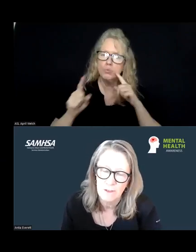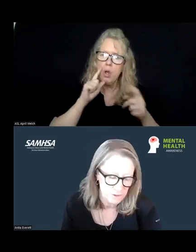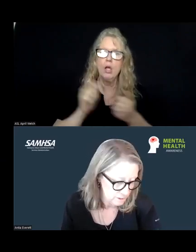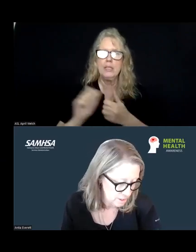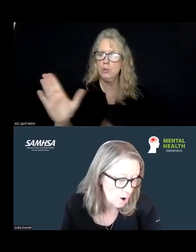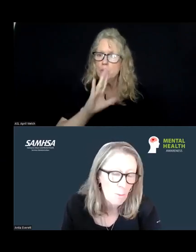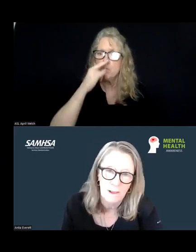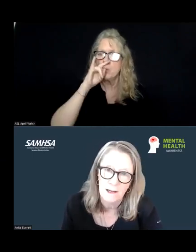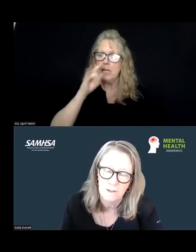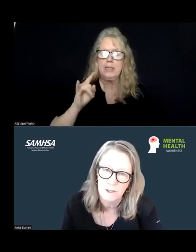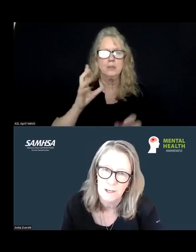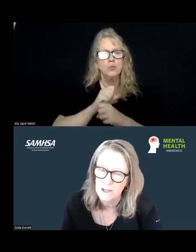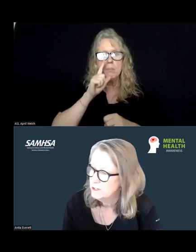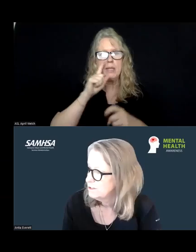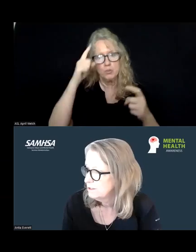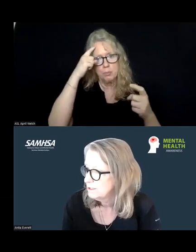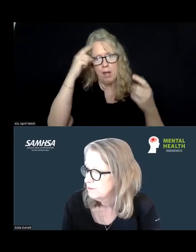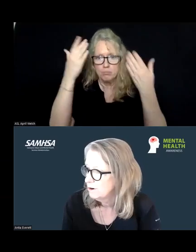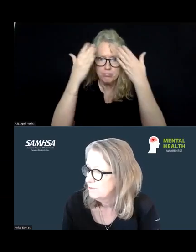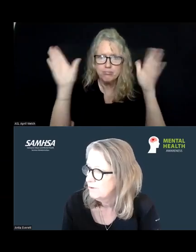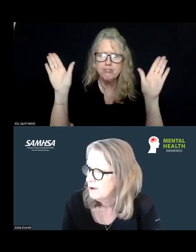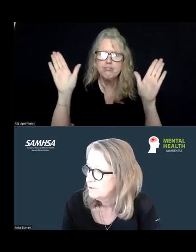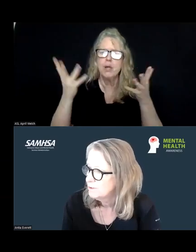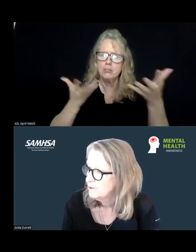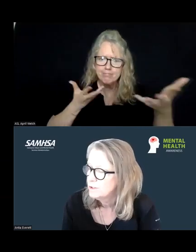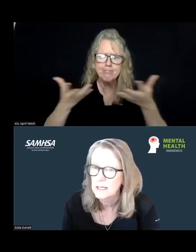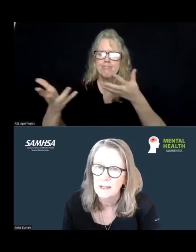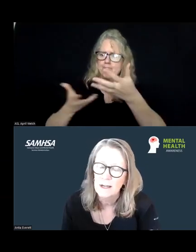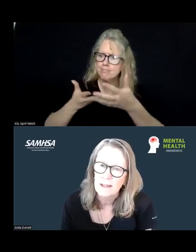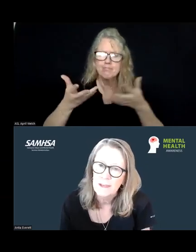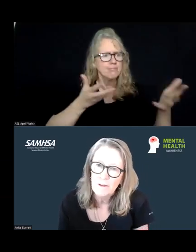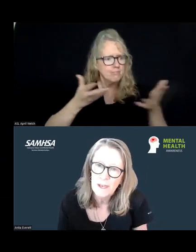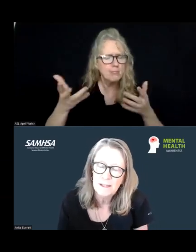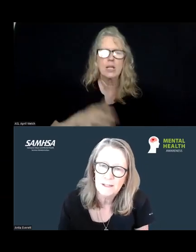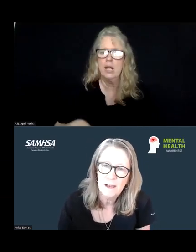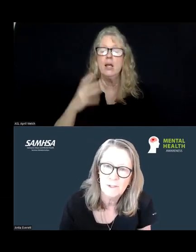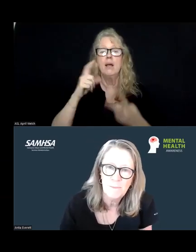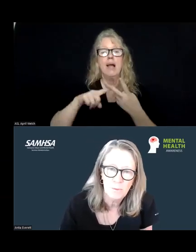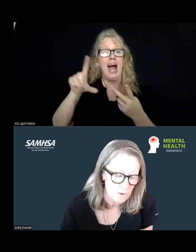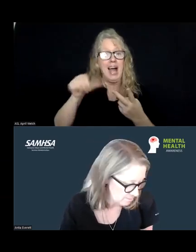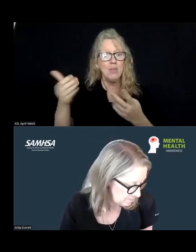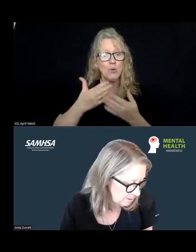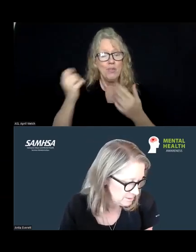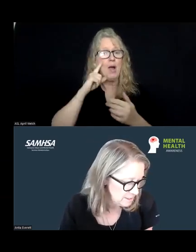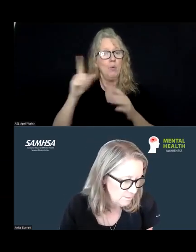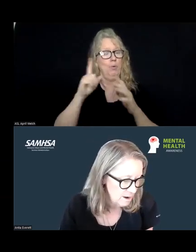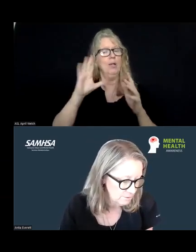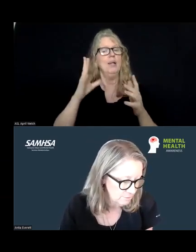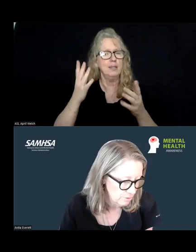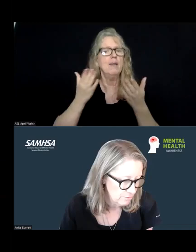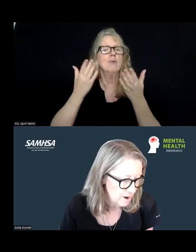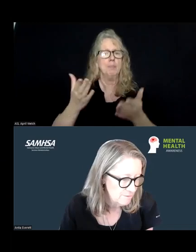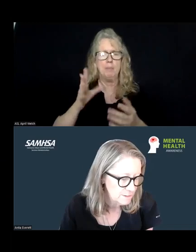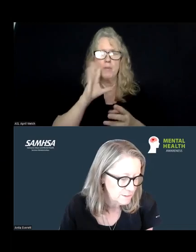and making sure there's an open line of communication is the third of the 5 sort of those. The other thing that comes up that we recommend parents think